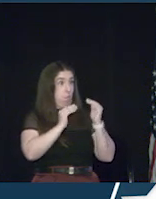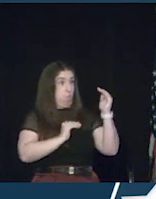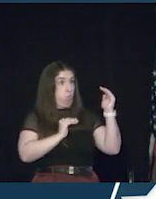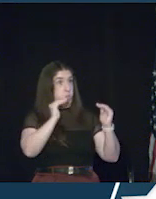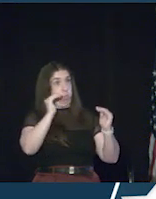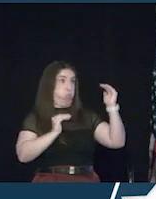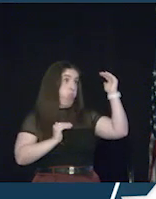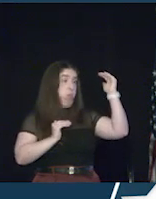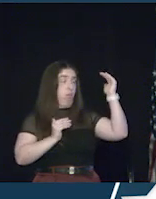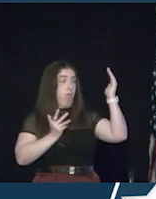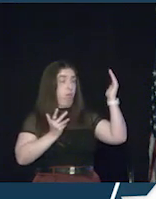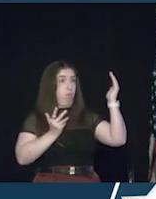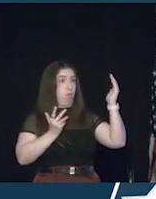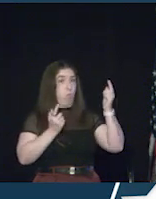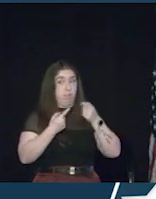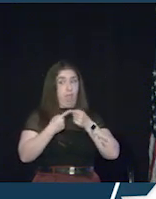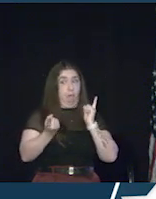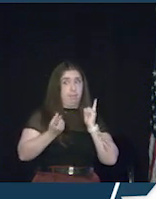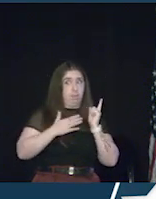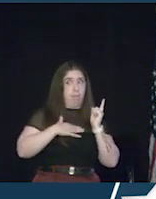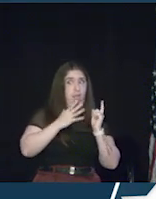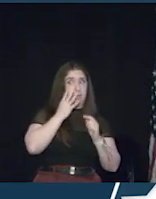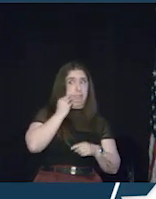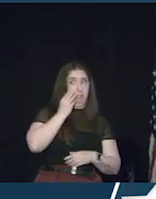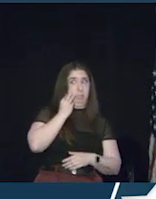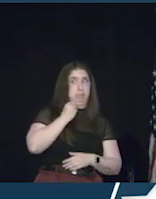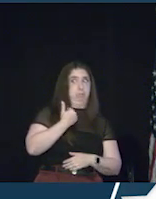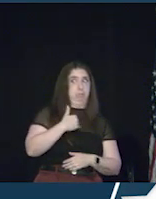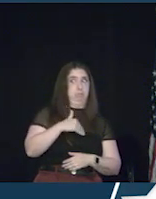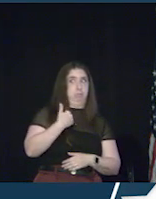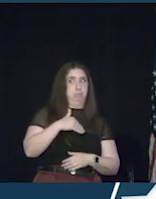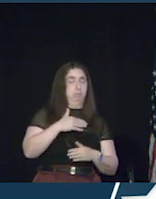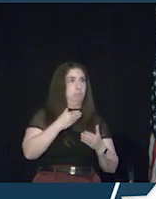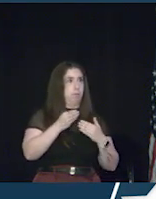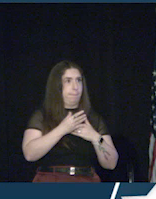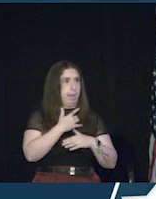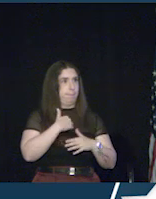which was the opposite of my experience, made me want to challenge